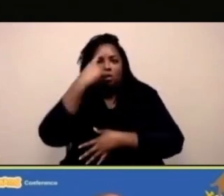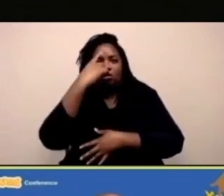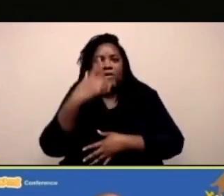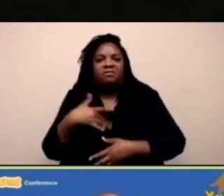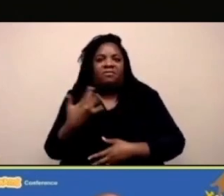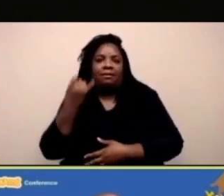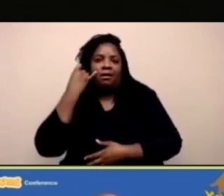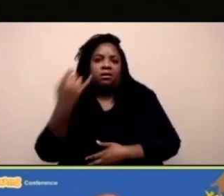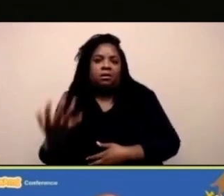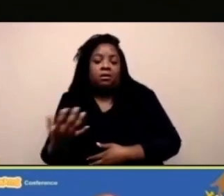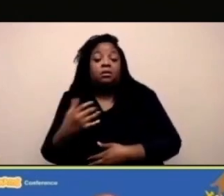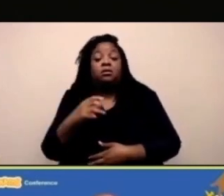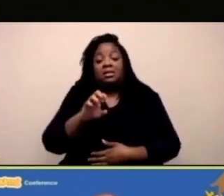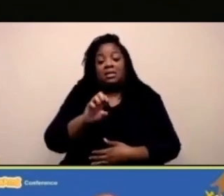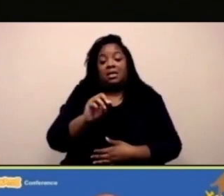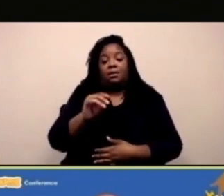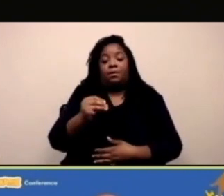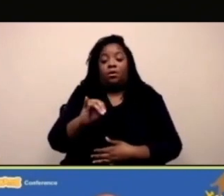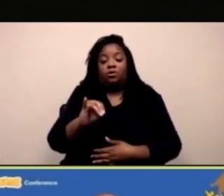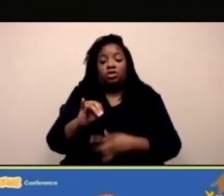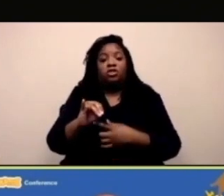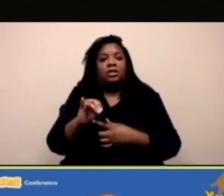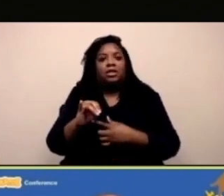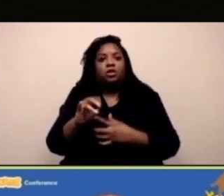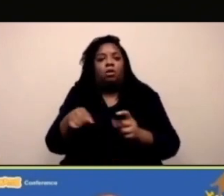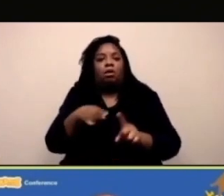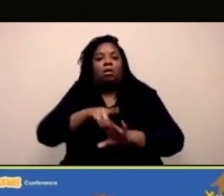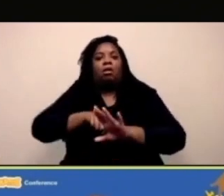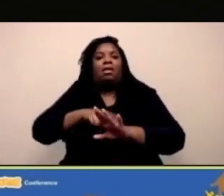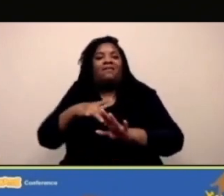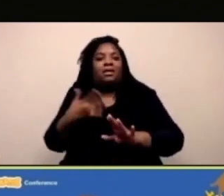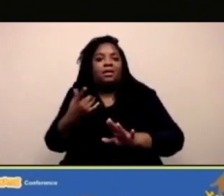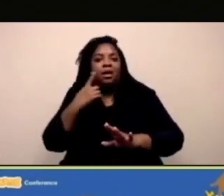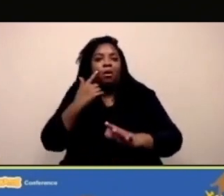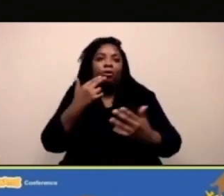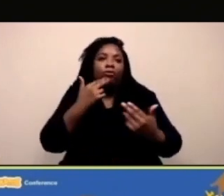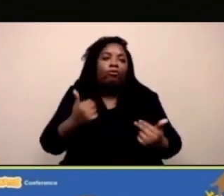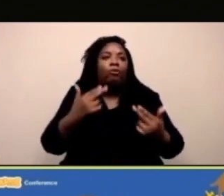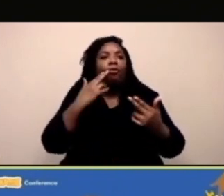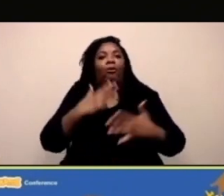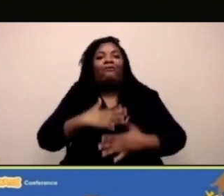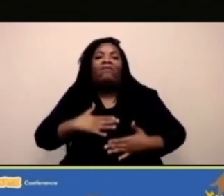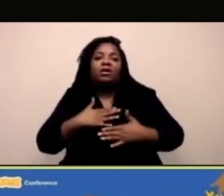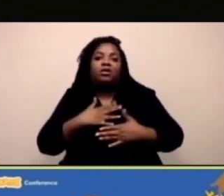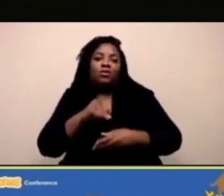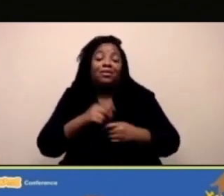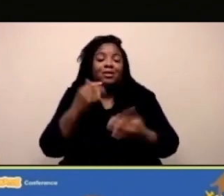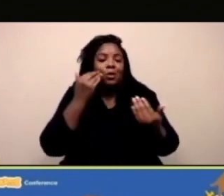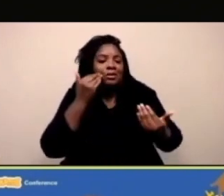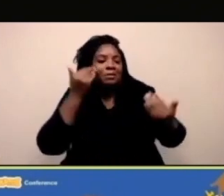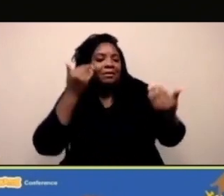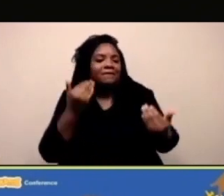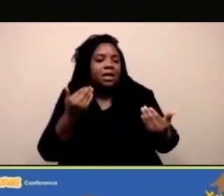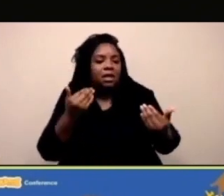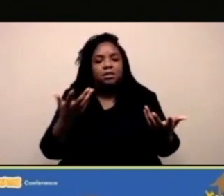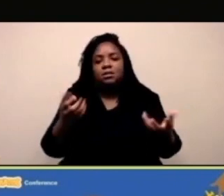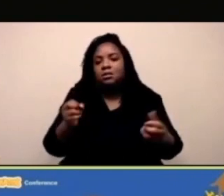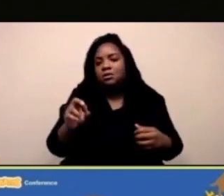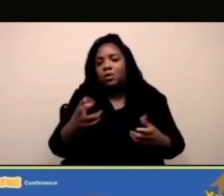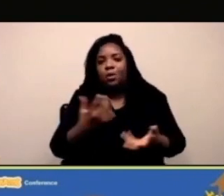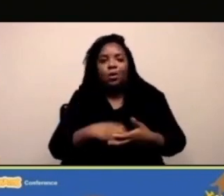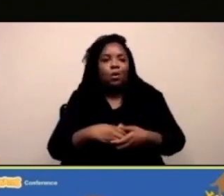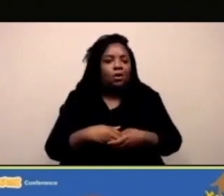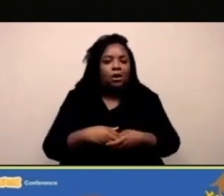so emojis are a way to share our feelings, like show humor or affection or in our messages, right? Like a smiley face or, a